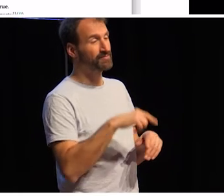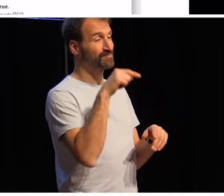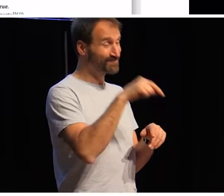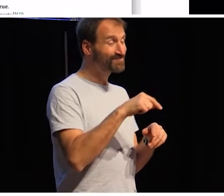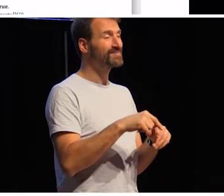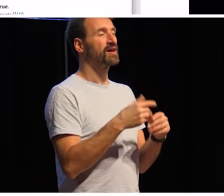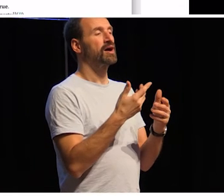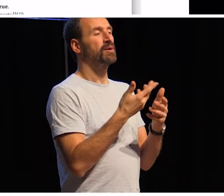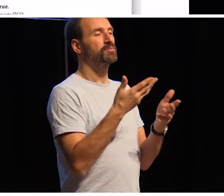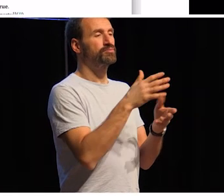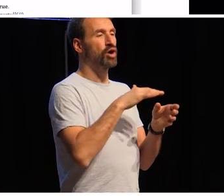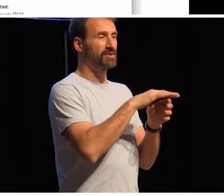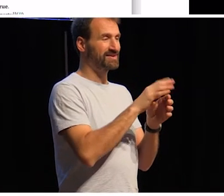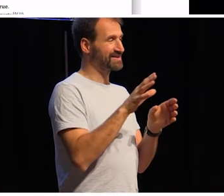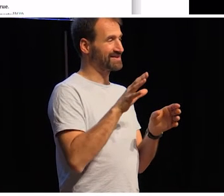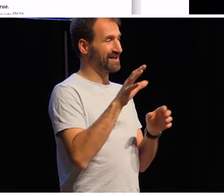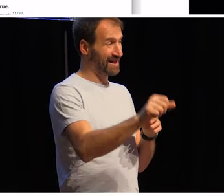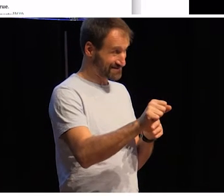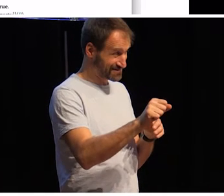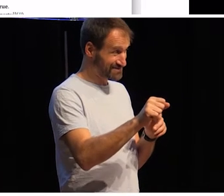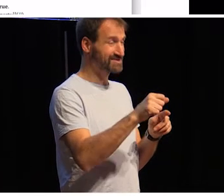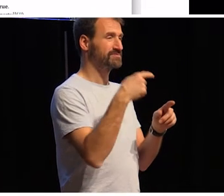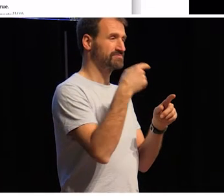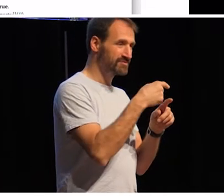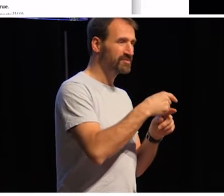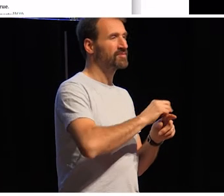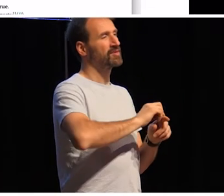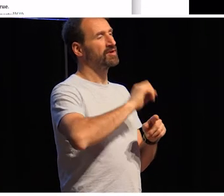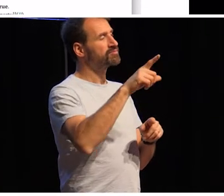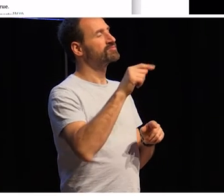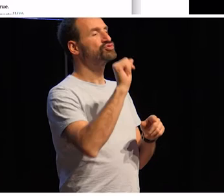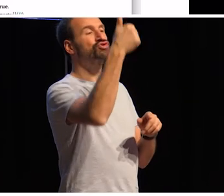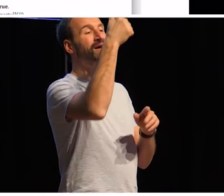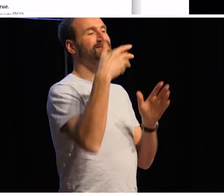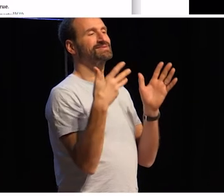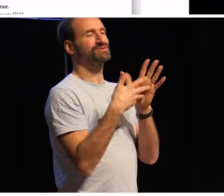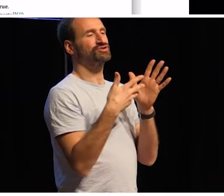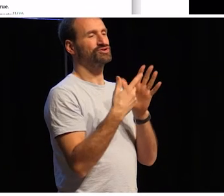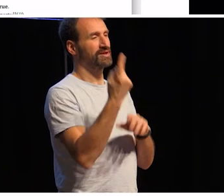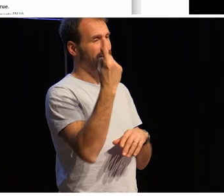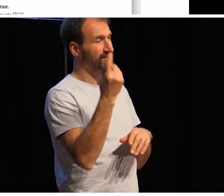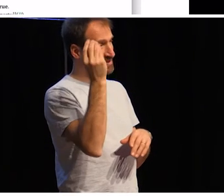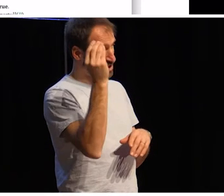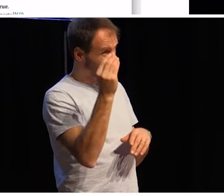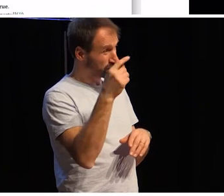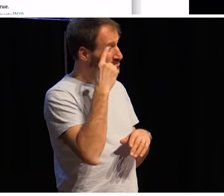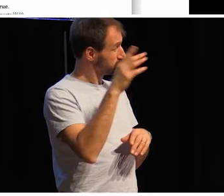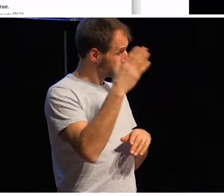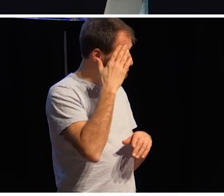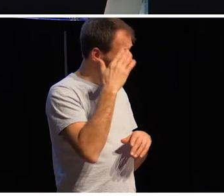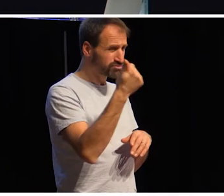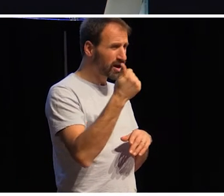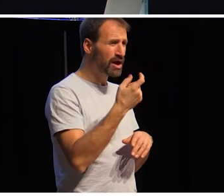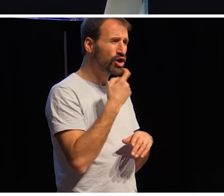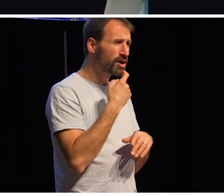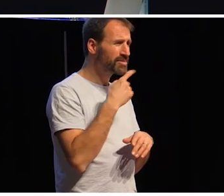access. Well, the compiler is smart now, and it's first checking the cache. And it's saying, hey, do you know an object that looks like regular object, no